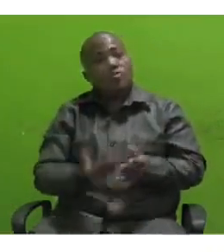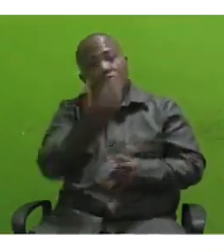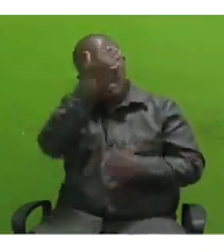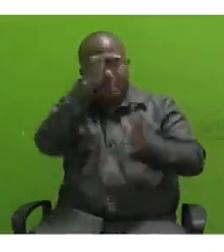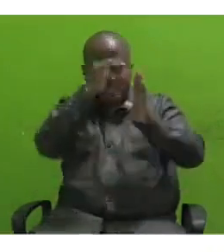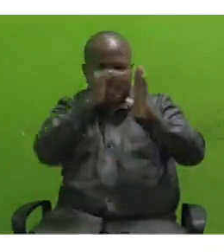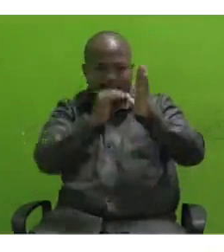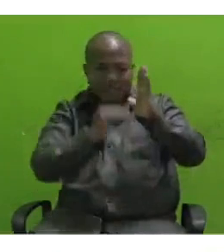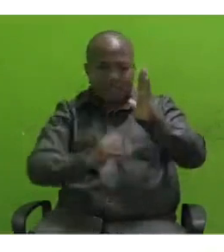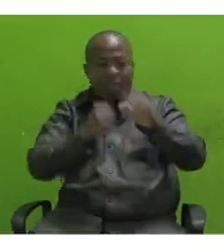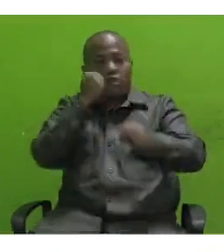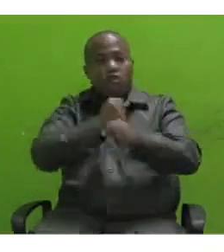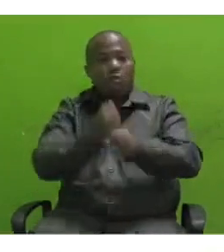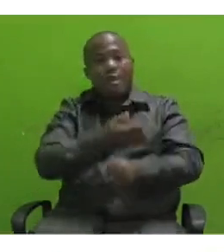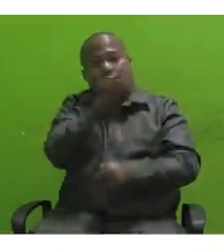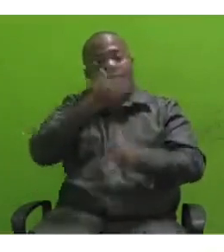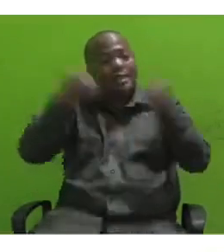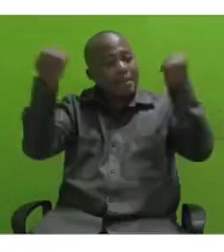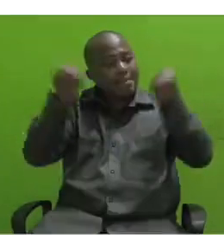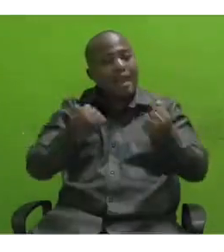make it a perfect square.